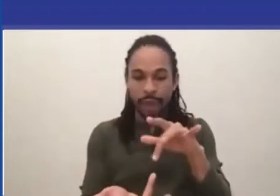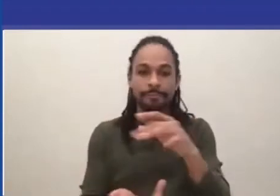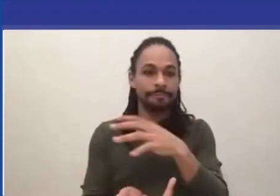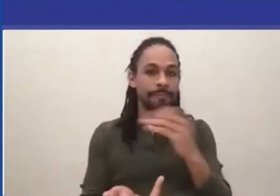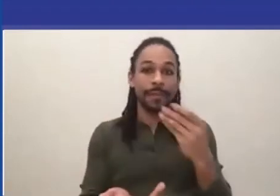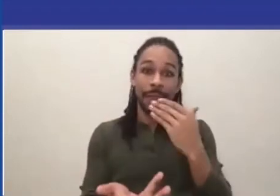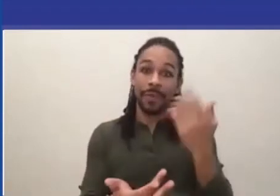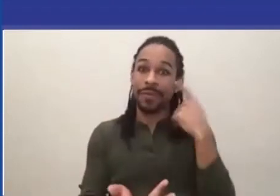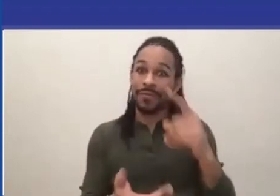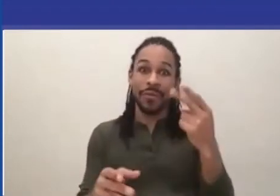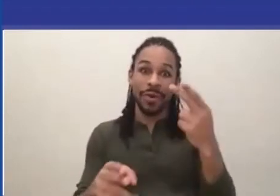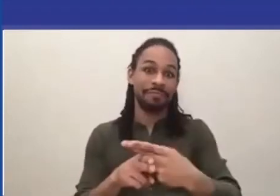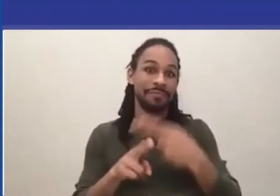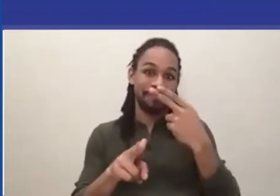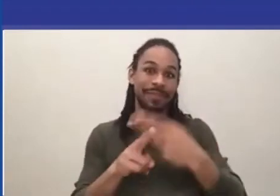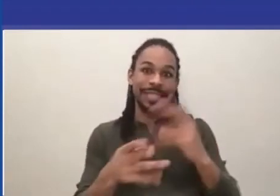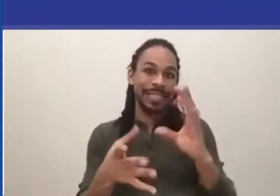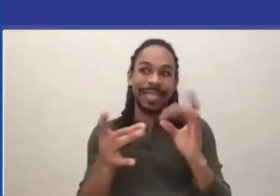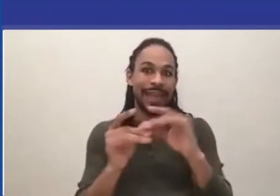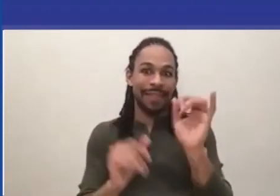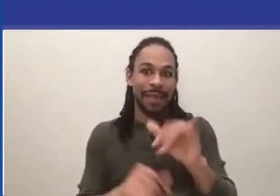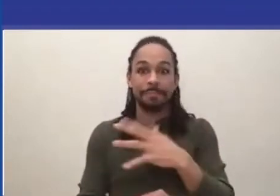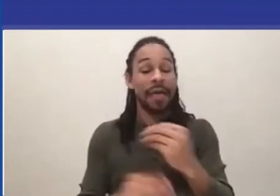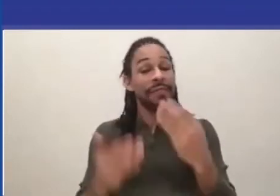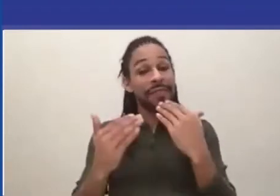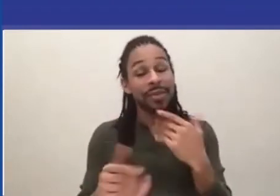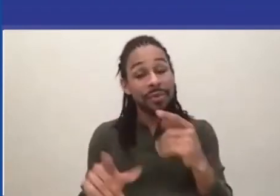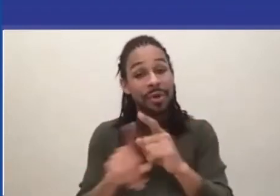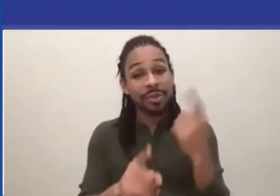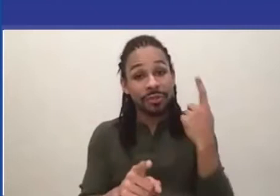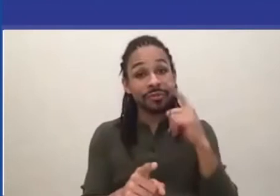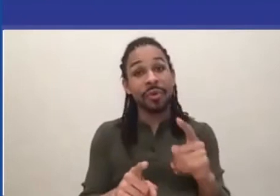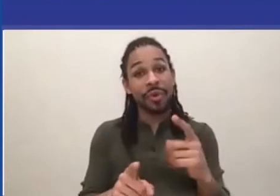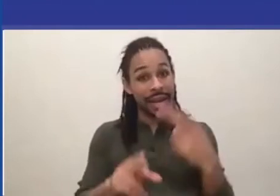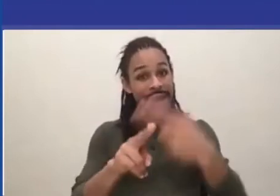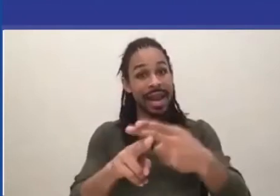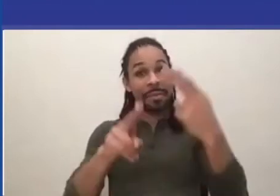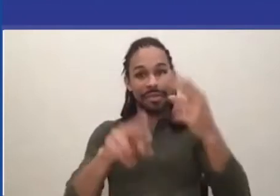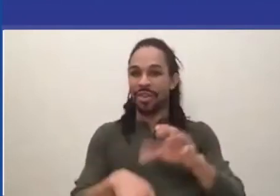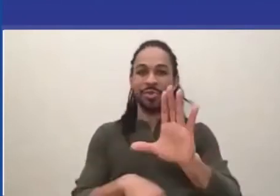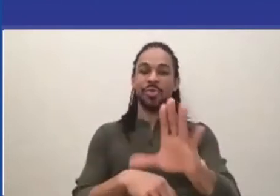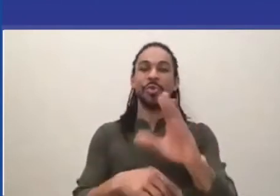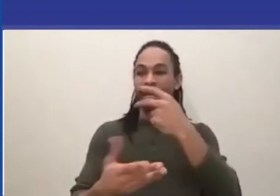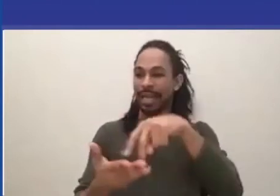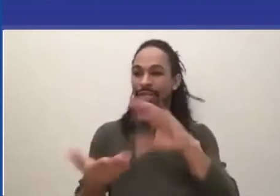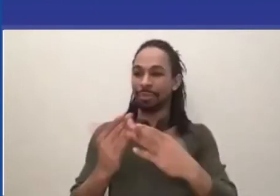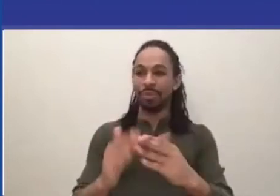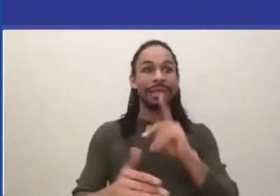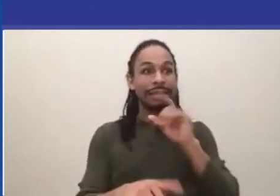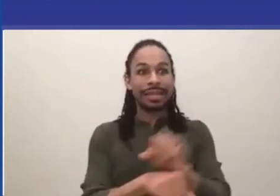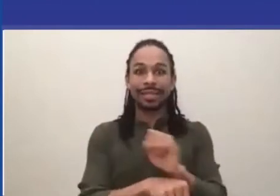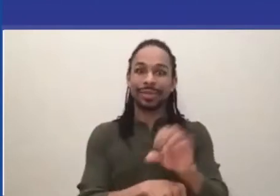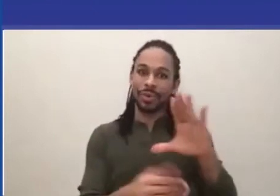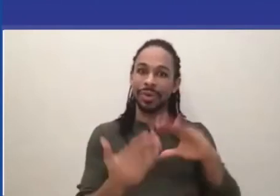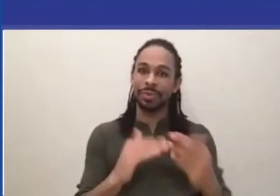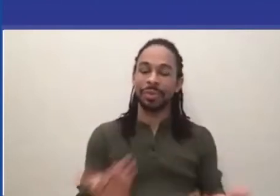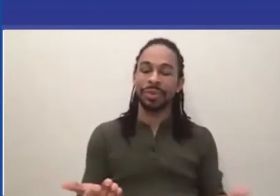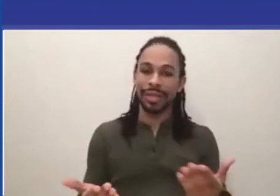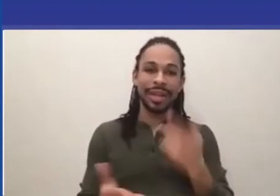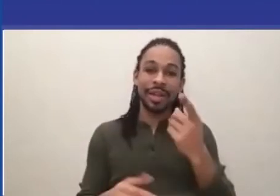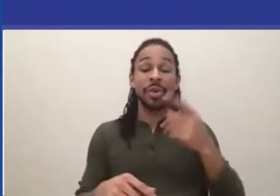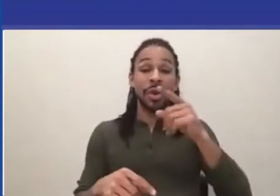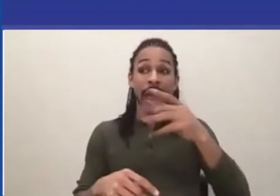you also for naming that your dance community is your community. And when you can't see them and when you can't be around